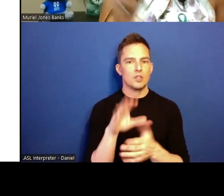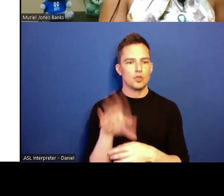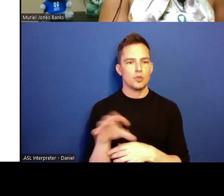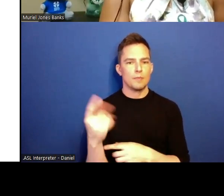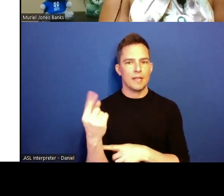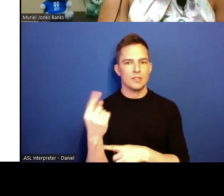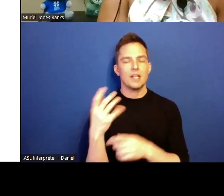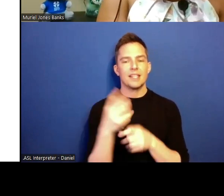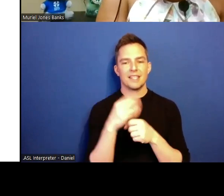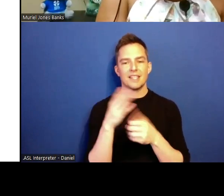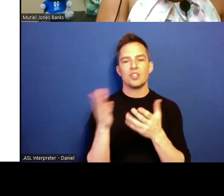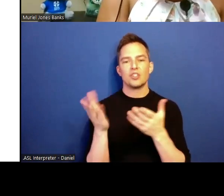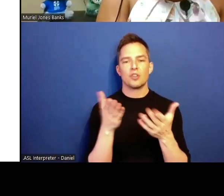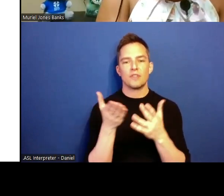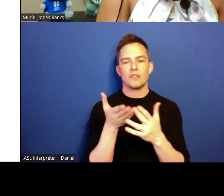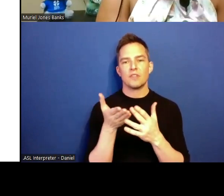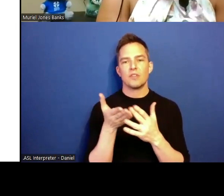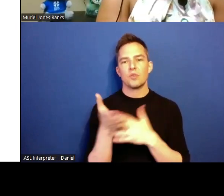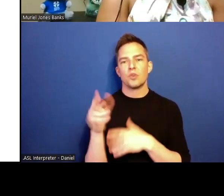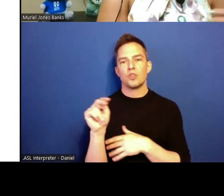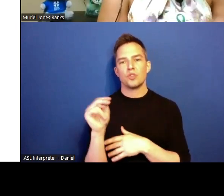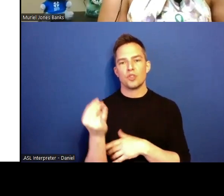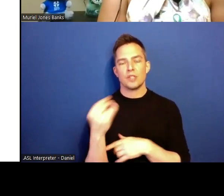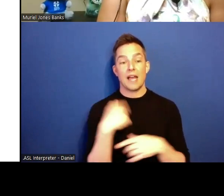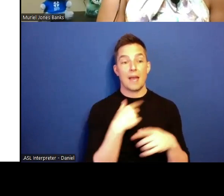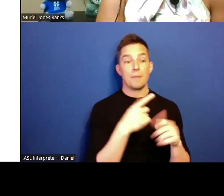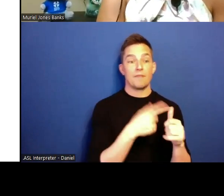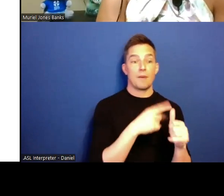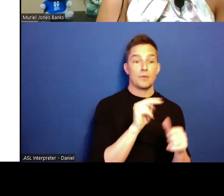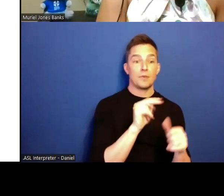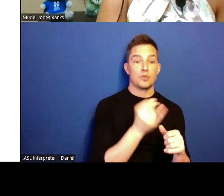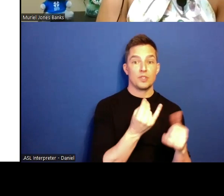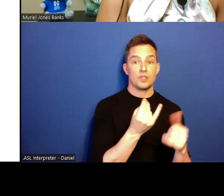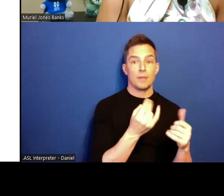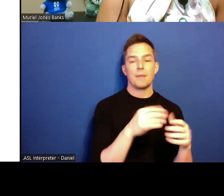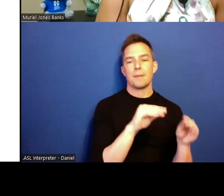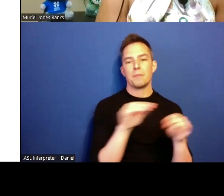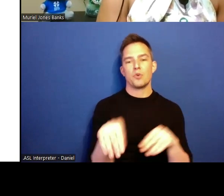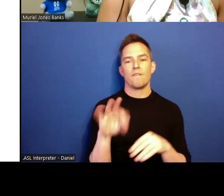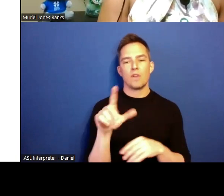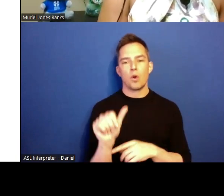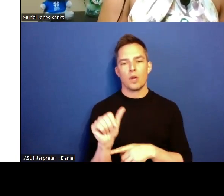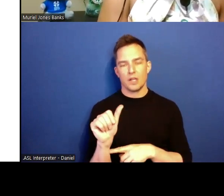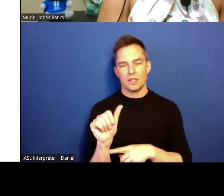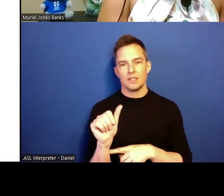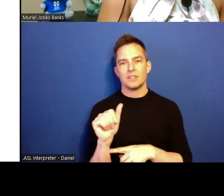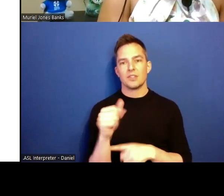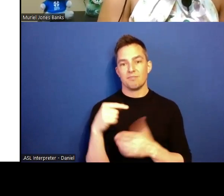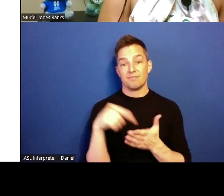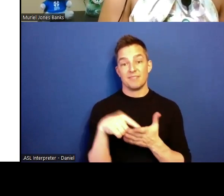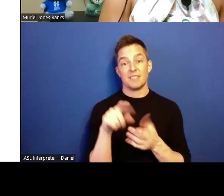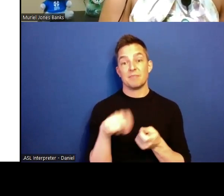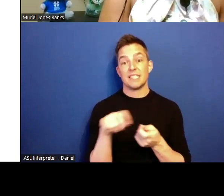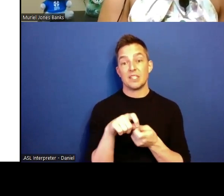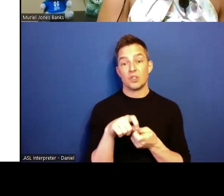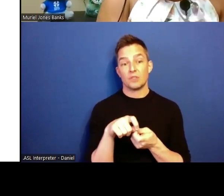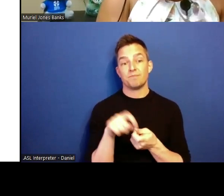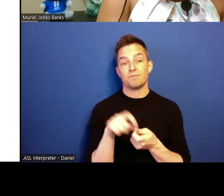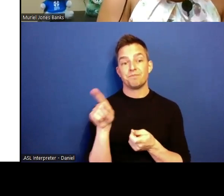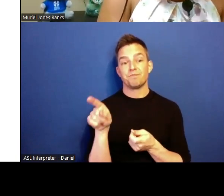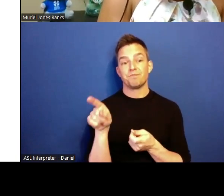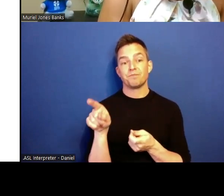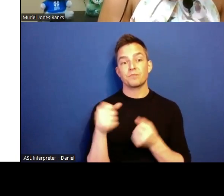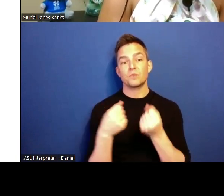services in New Jersey. I'm originally from Jersey, but I'm here in Florida. And this particular